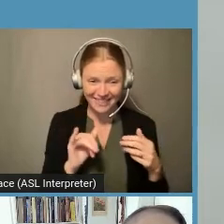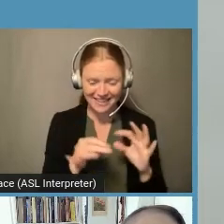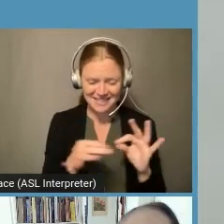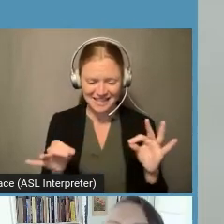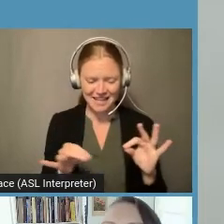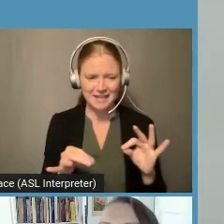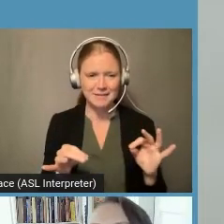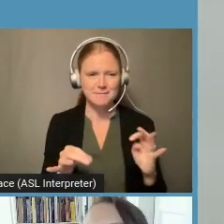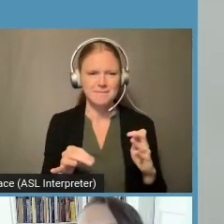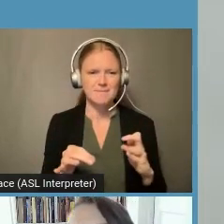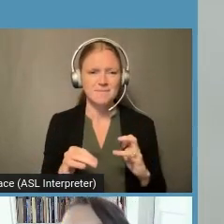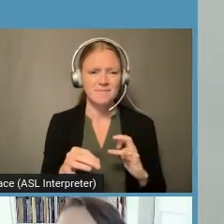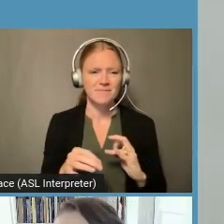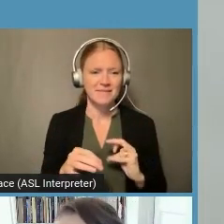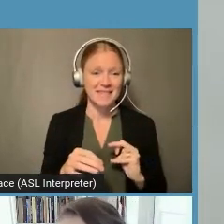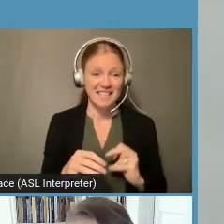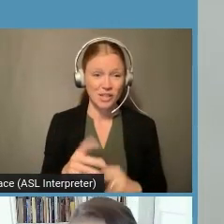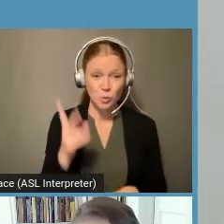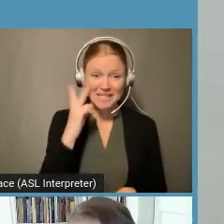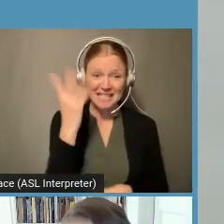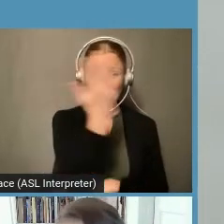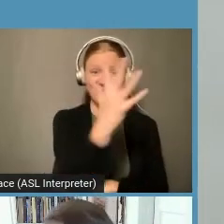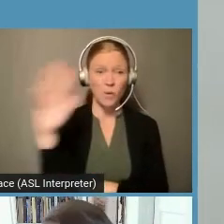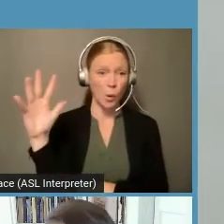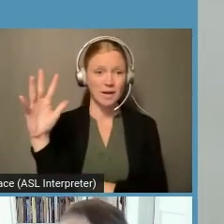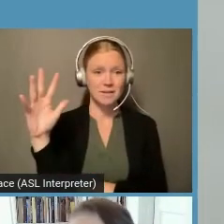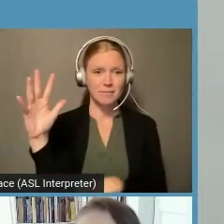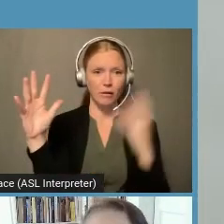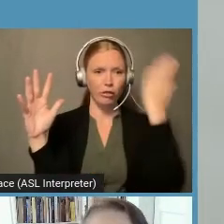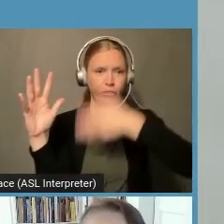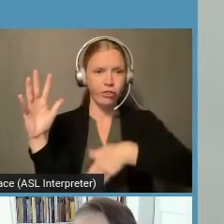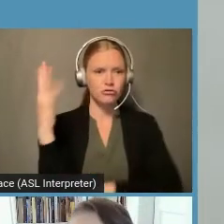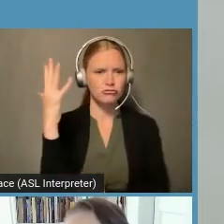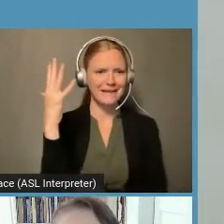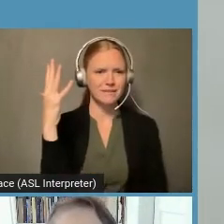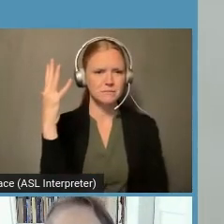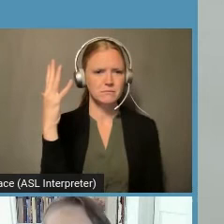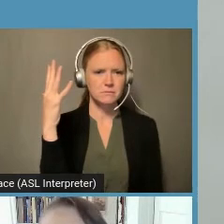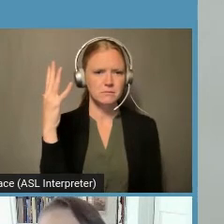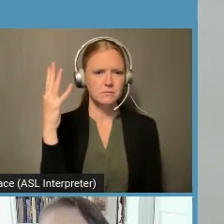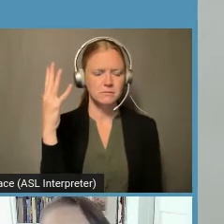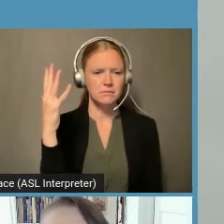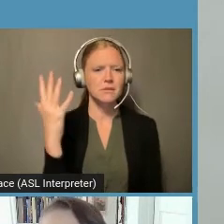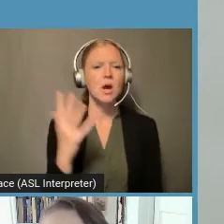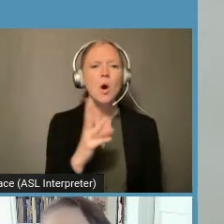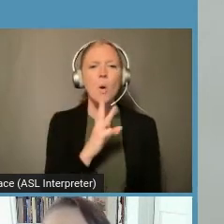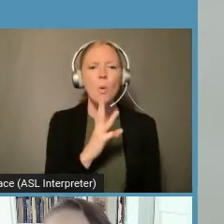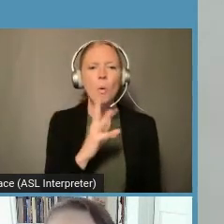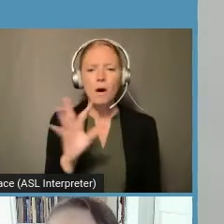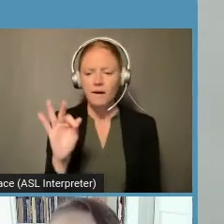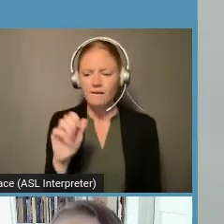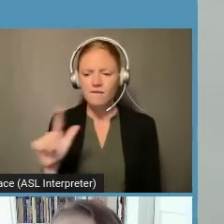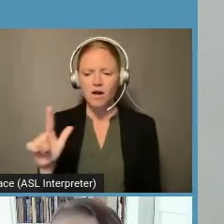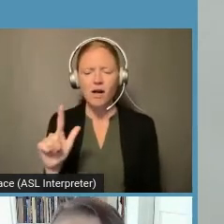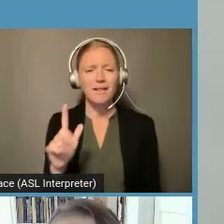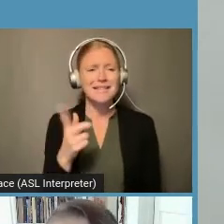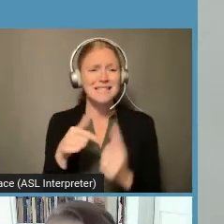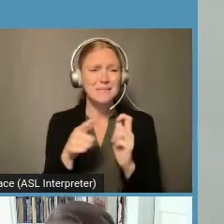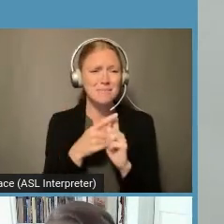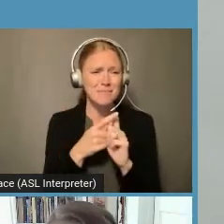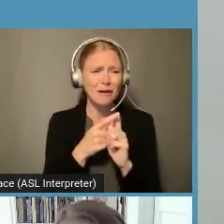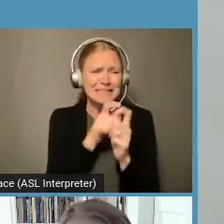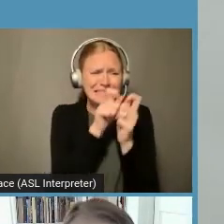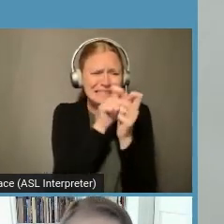see the forest instead of the trees, or vice versa. Waterfall is about detailing every single tree that's in